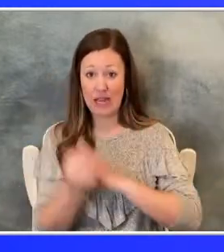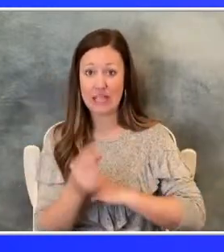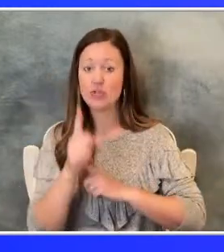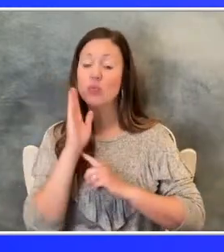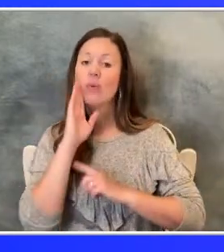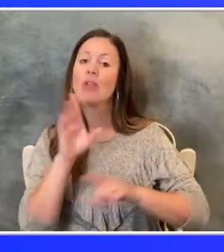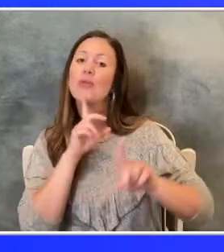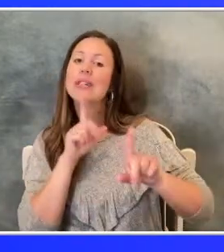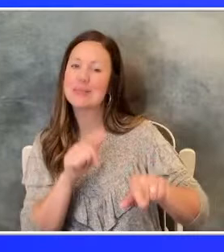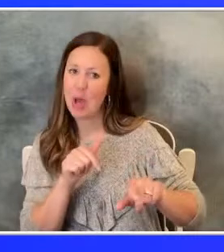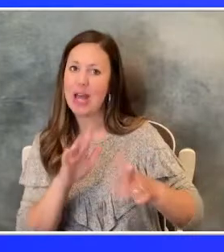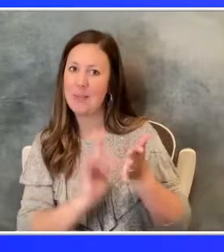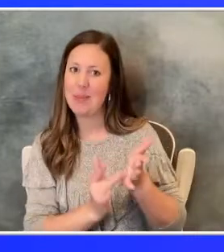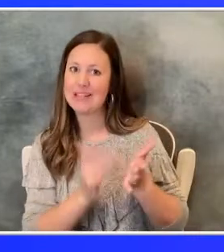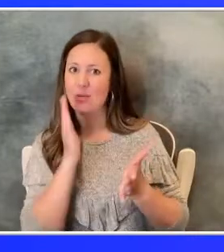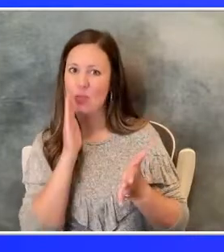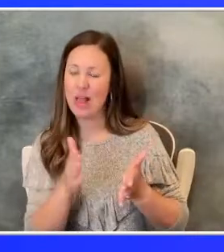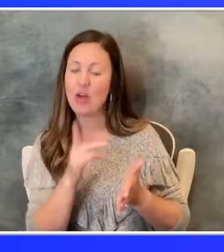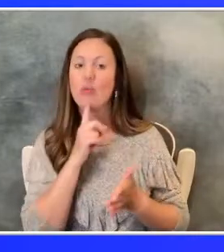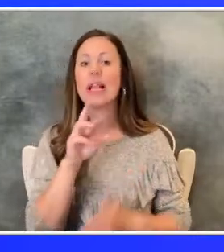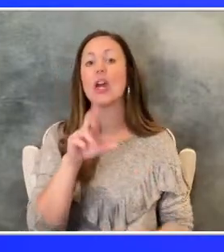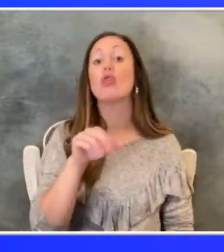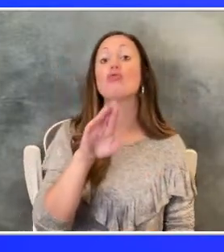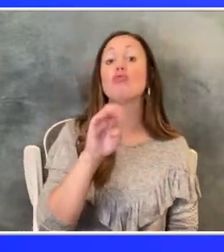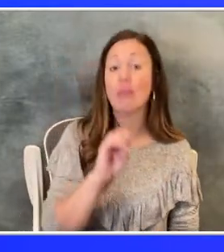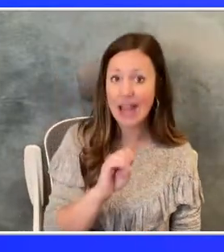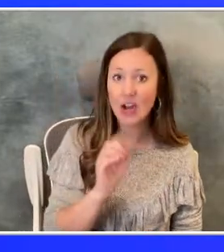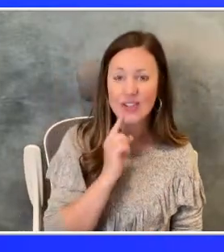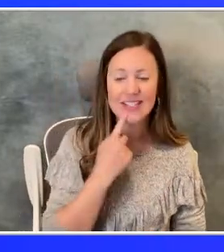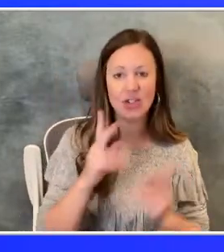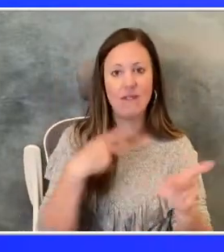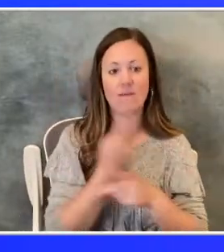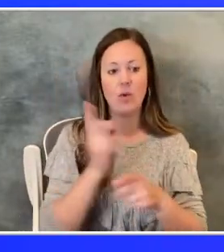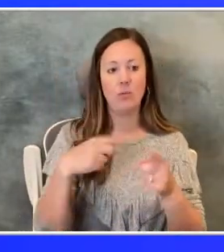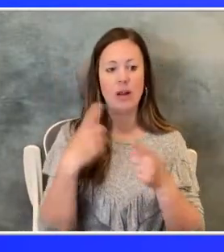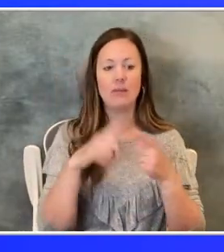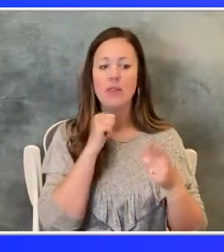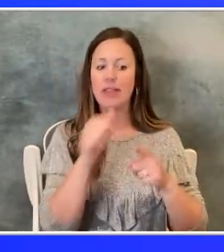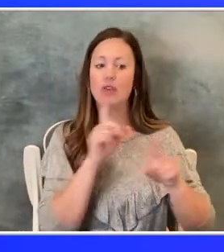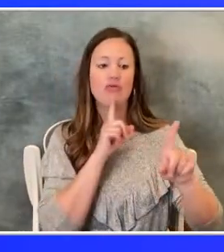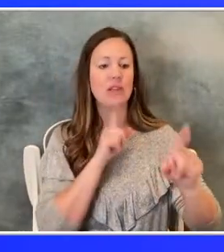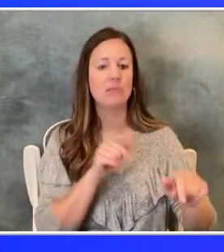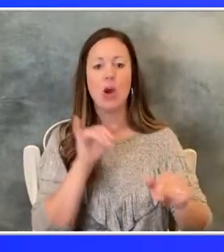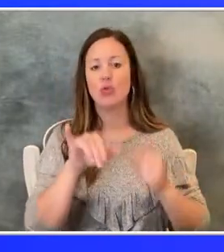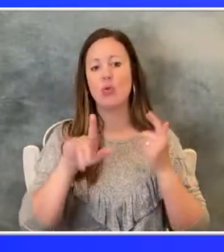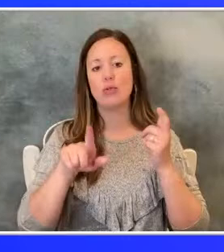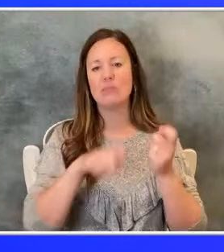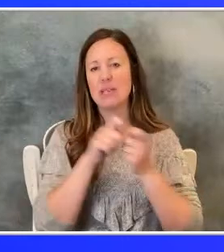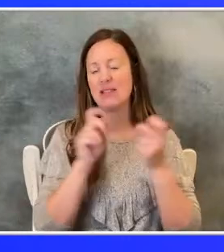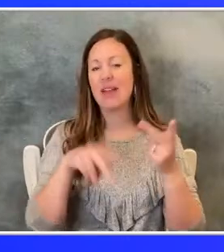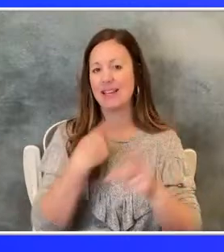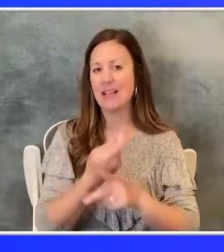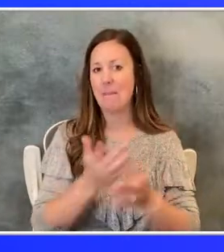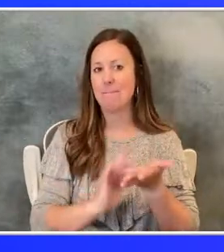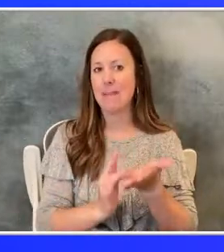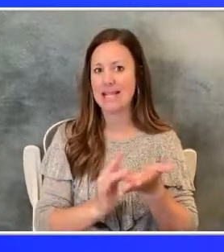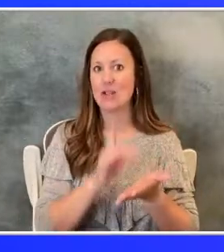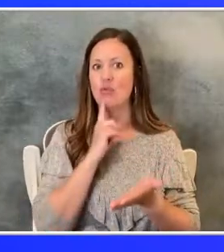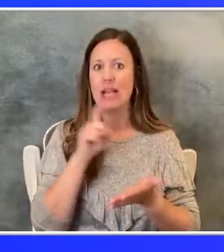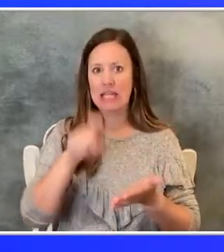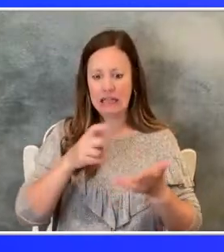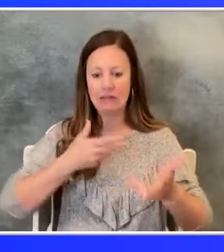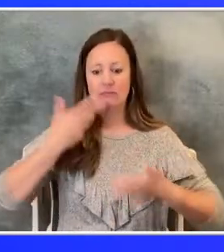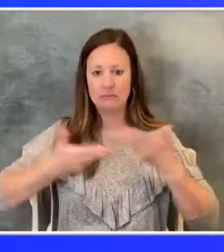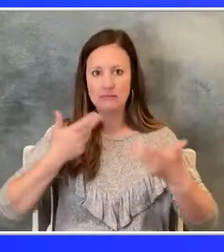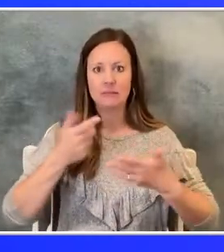rare and the most serious form where they don't respond to these run-of-the-mill medications that we need to try